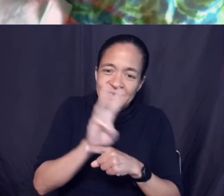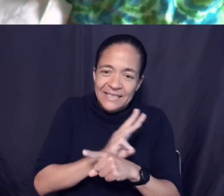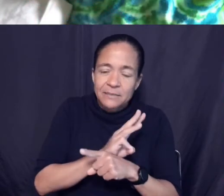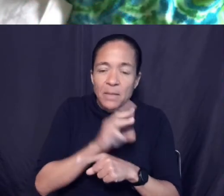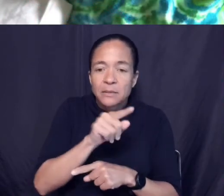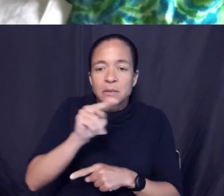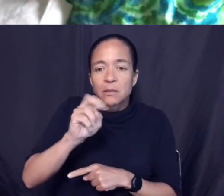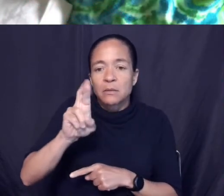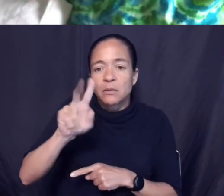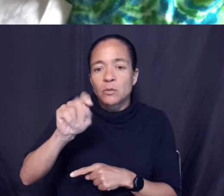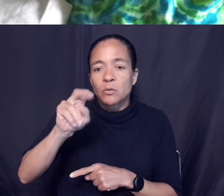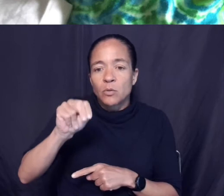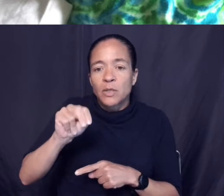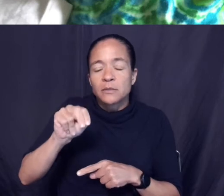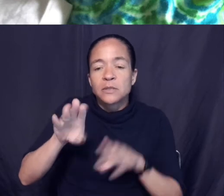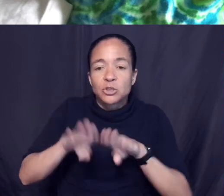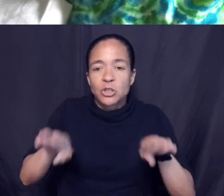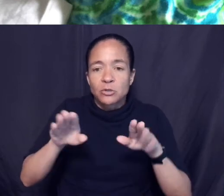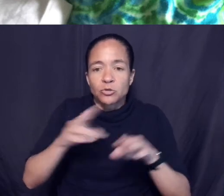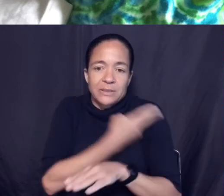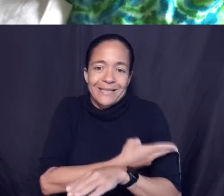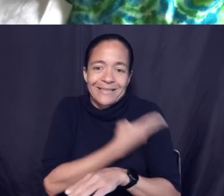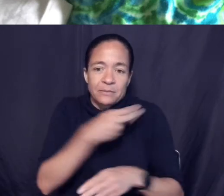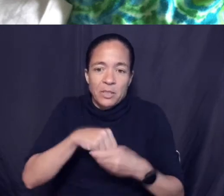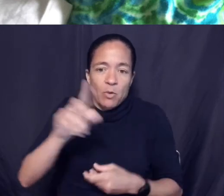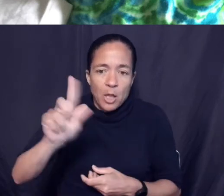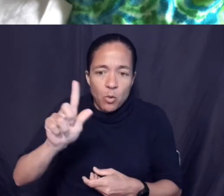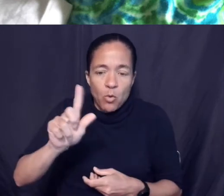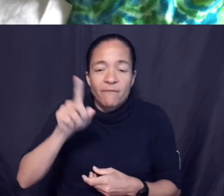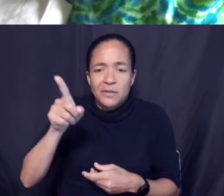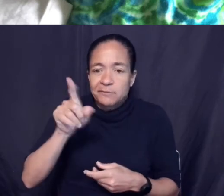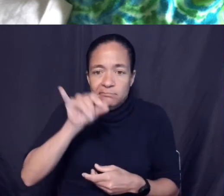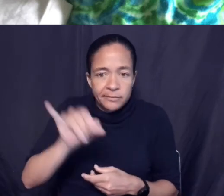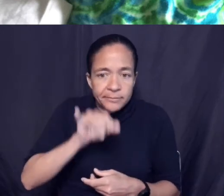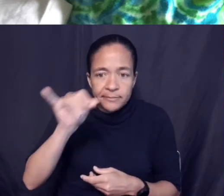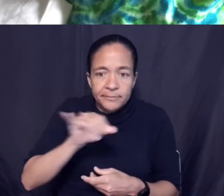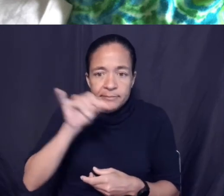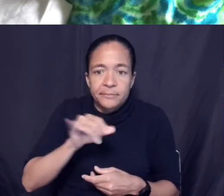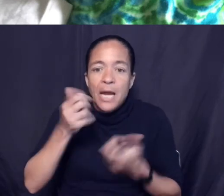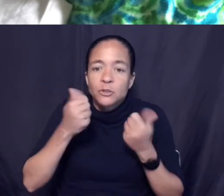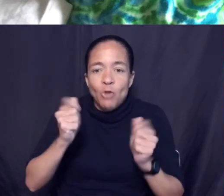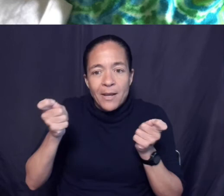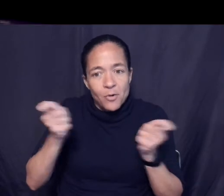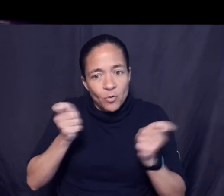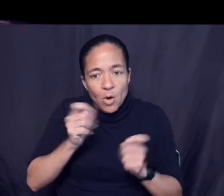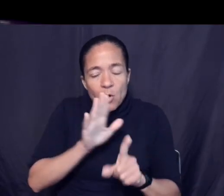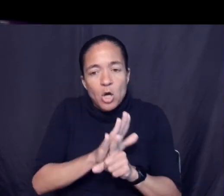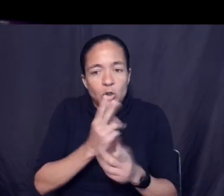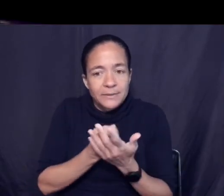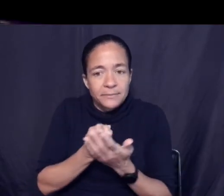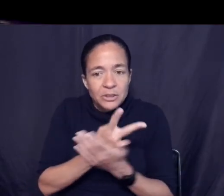the hospital at Norton Children's Hospital in Louisville, trying to get the seizures under control.